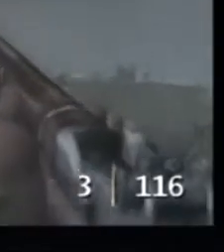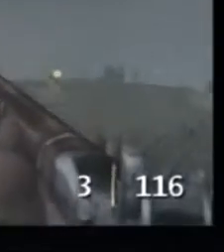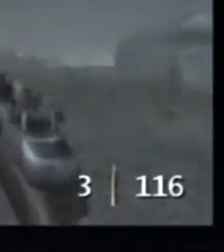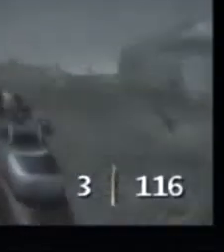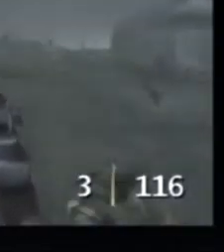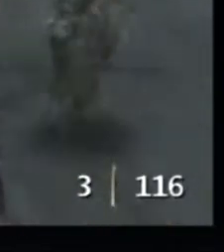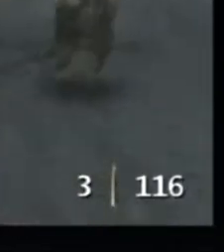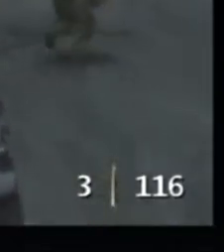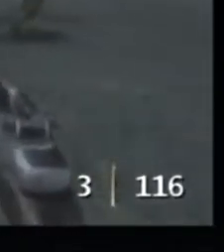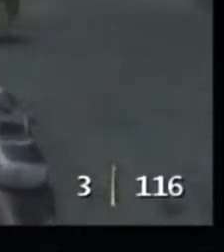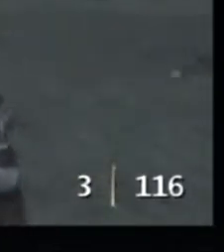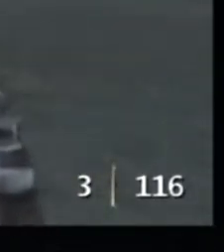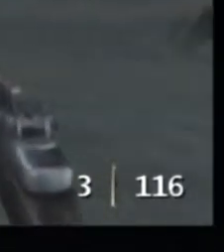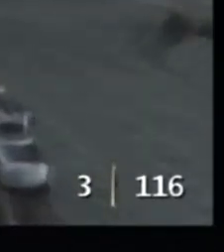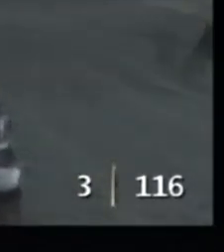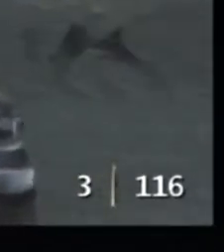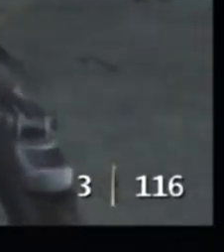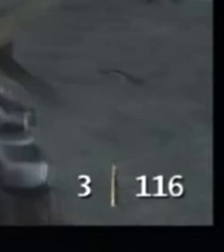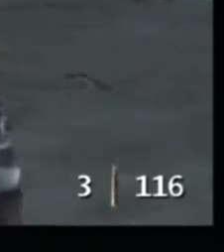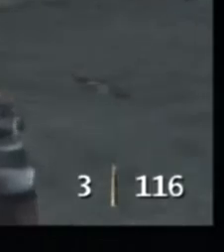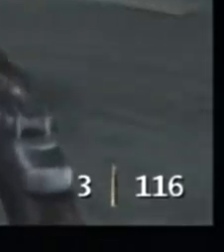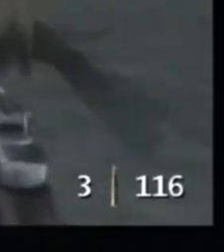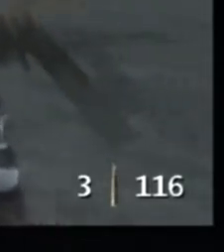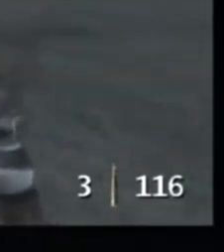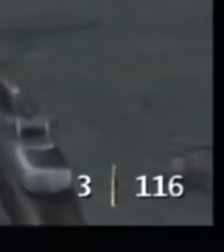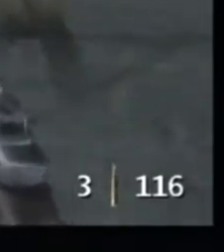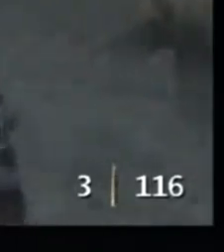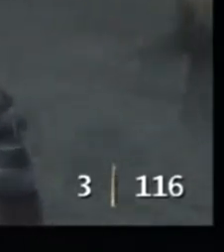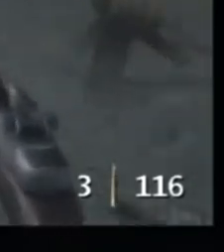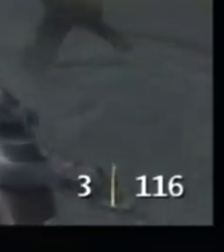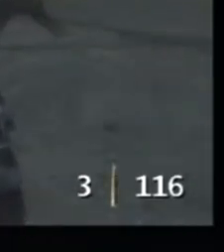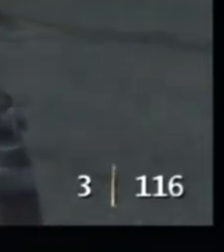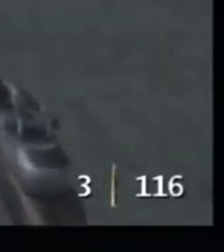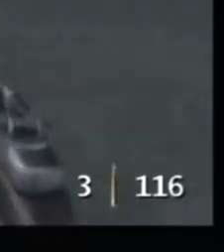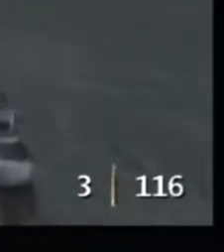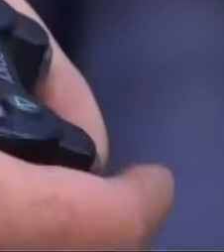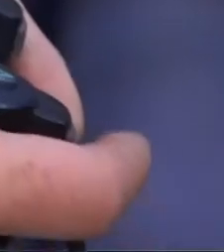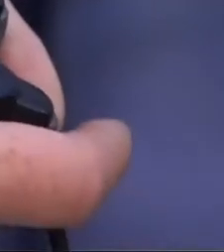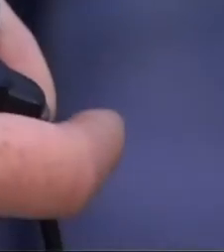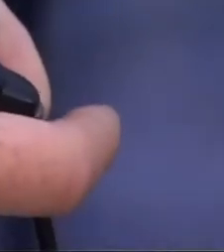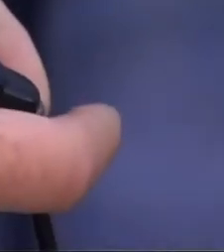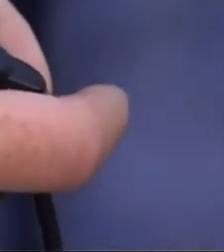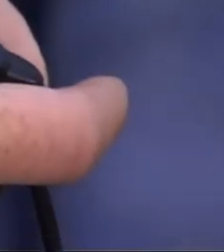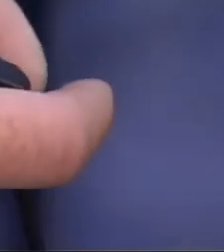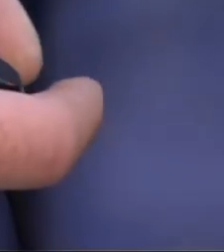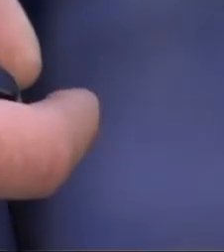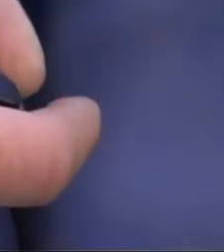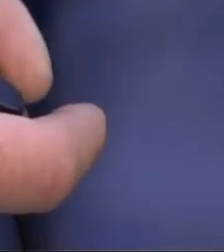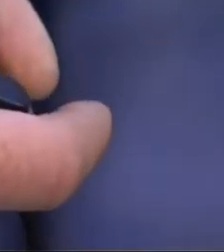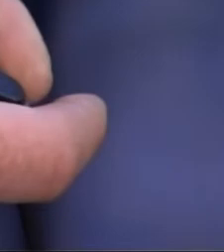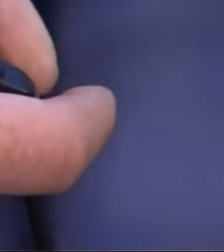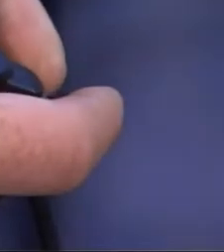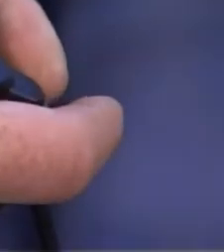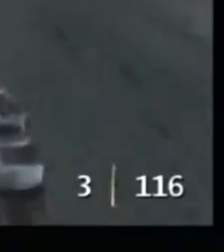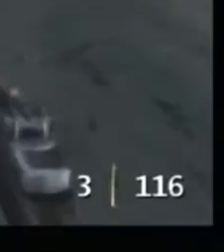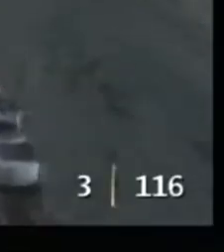That's him saved. He's off. Good lad. But you can, oh, look out. I think he's just got shot by a plane going over. That's not good. There